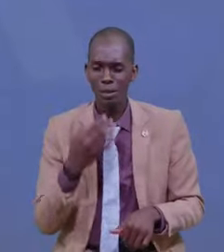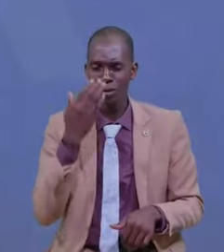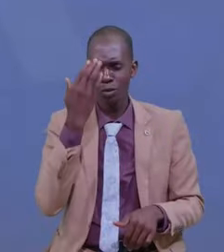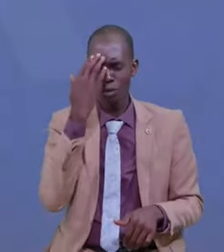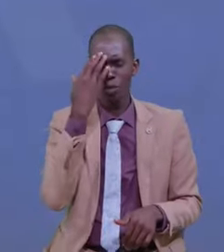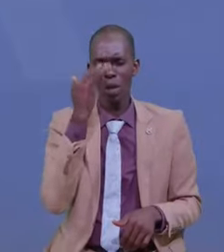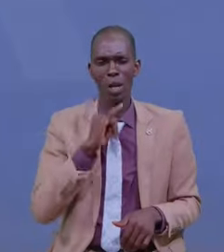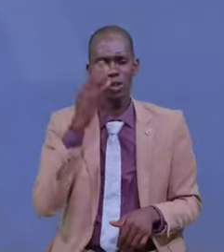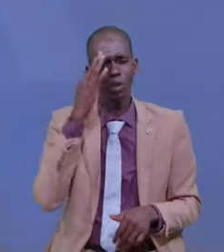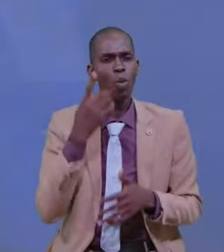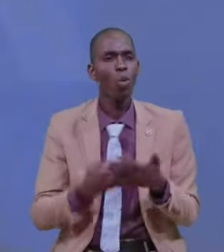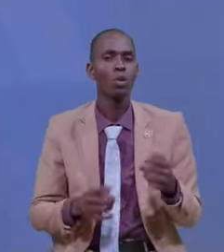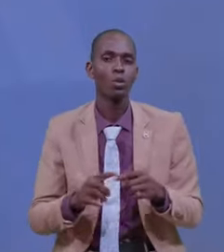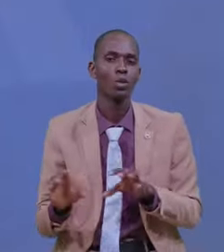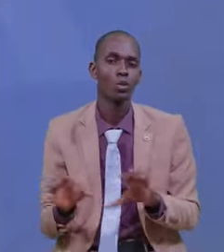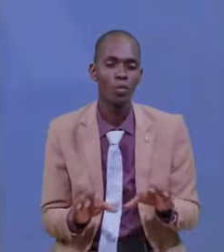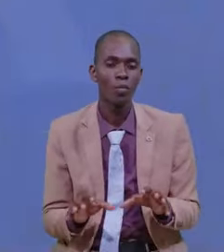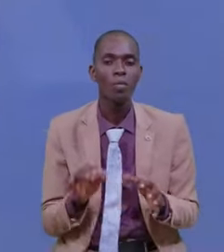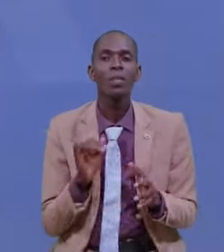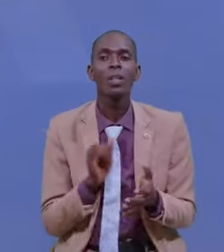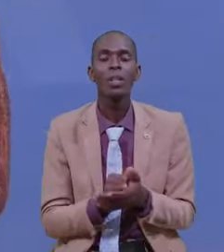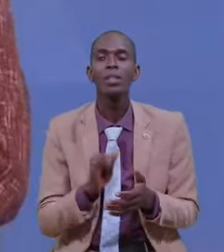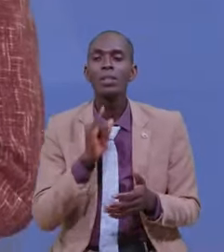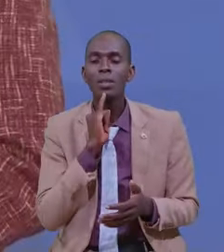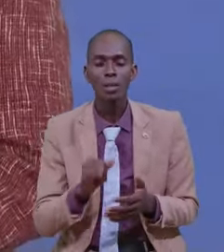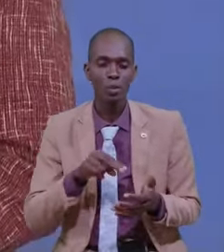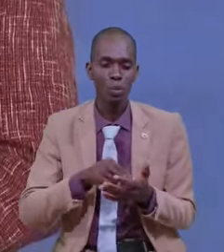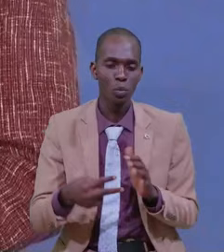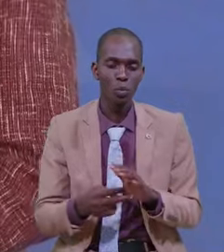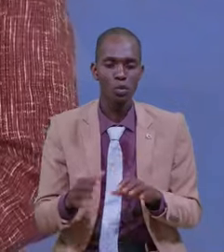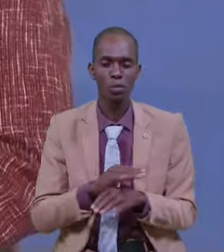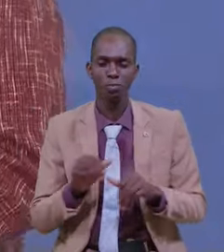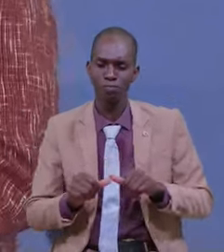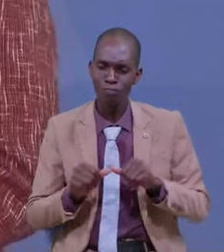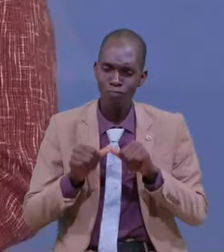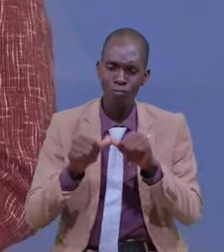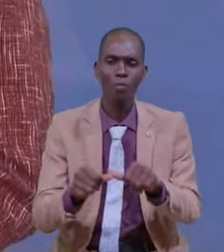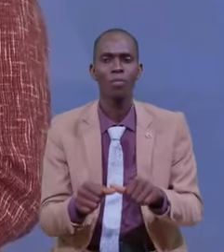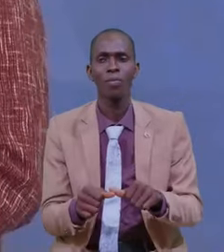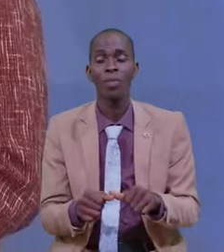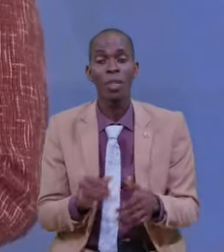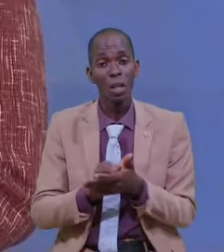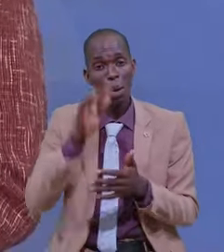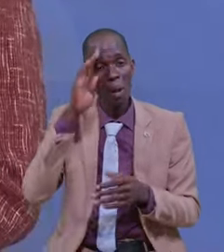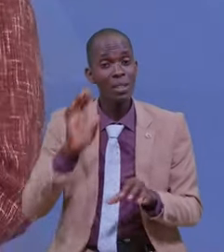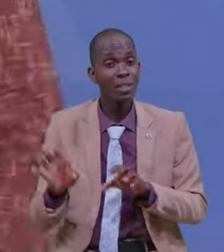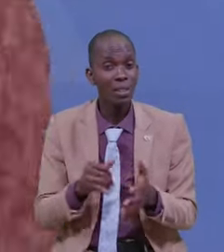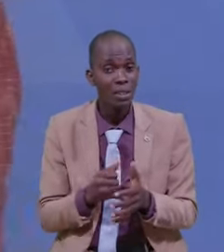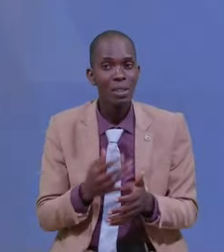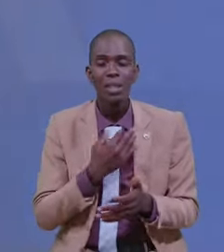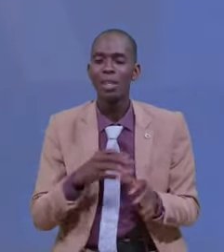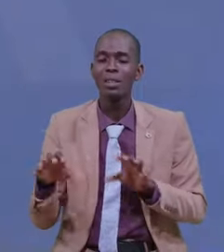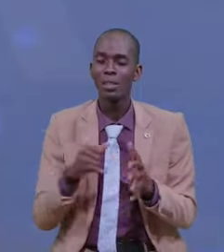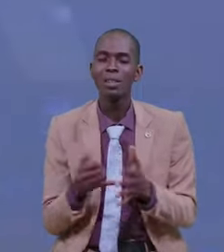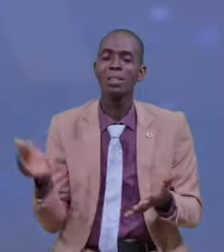in our lives: purposeful steadfastness. He was steadfast. He did it, and he did it again. He